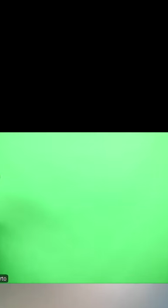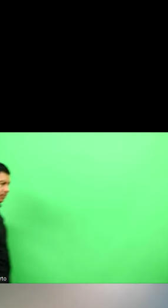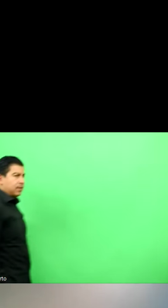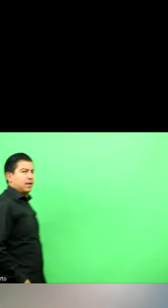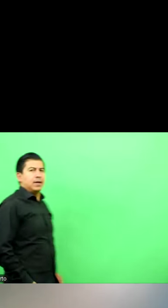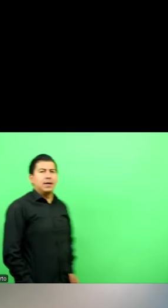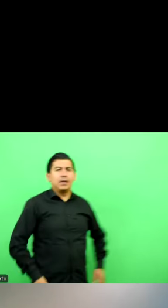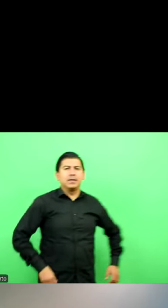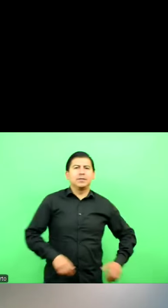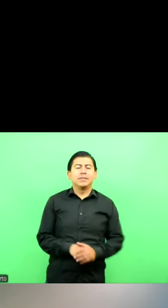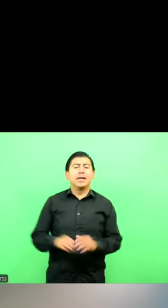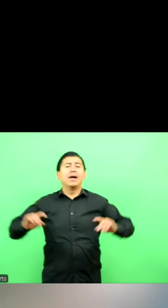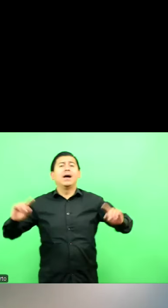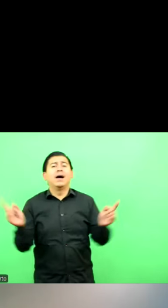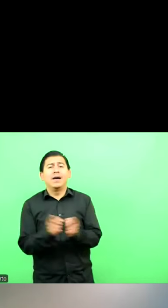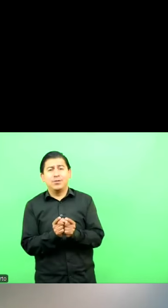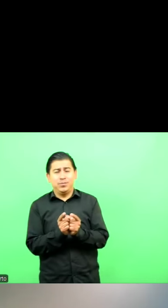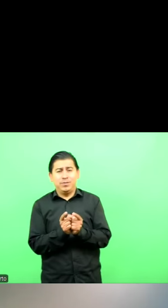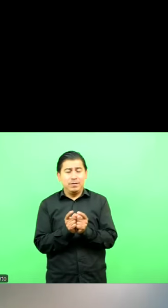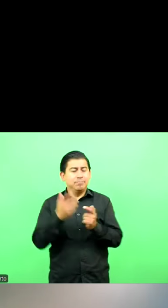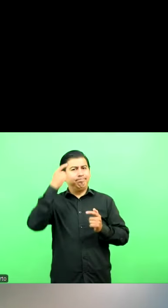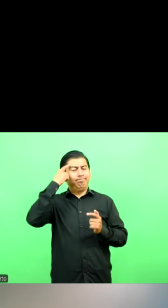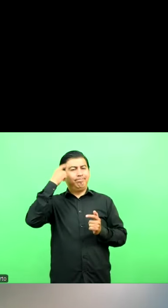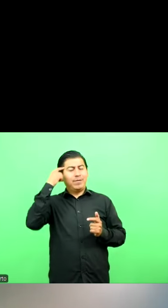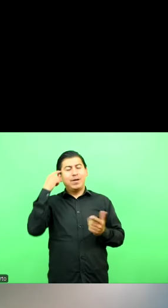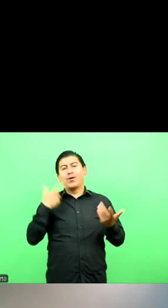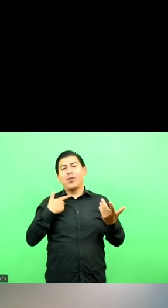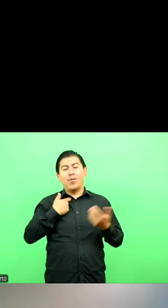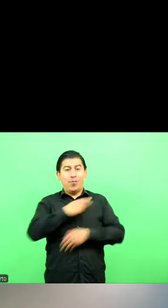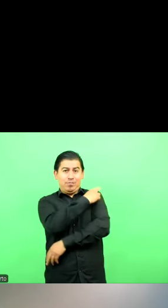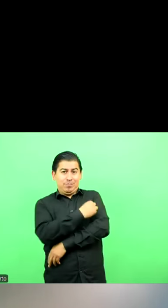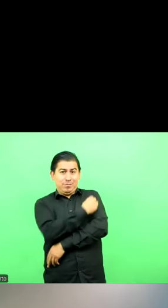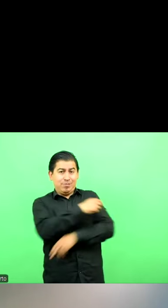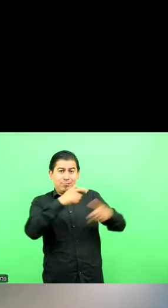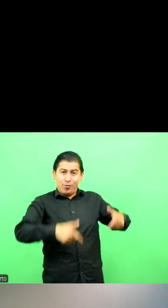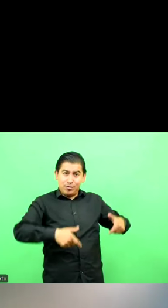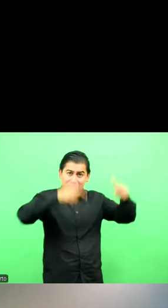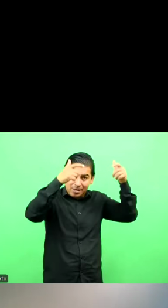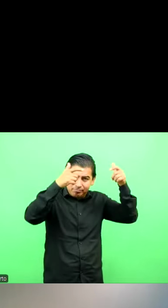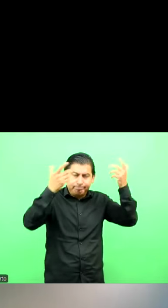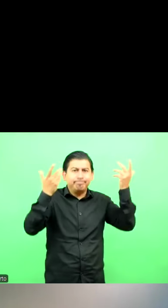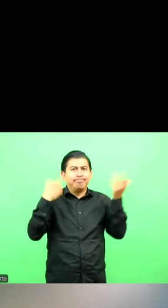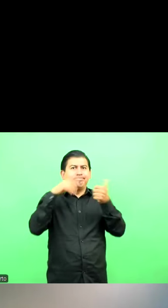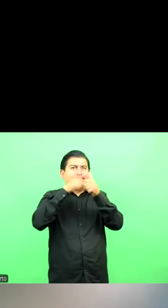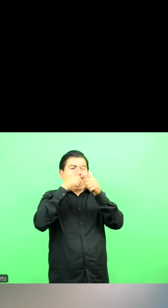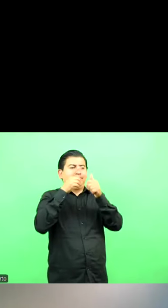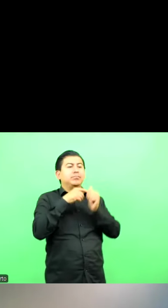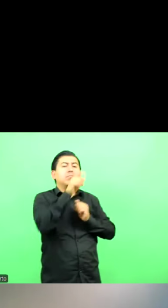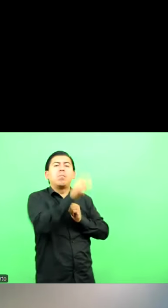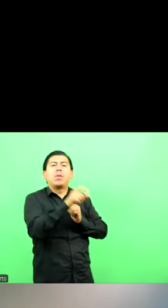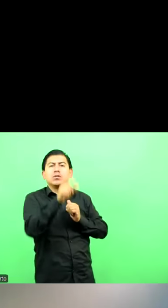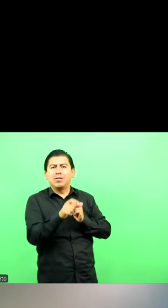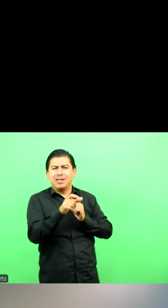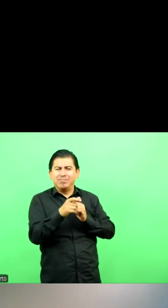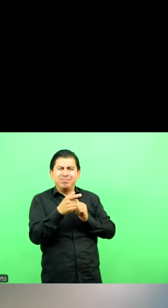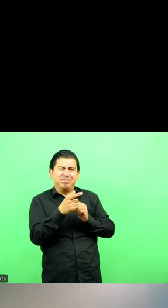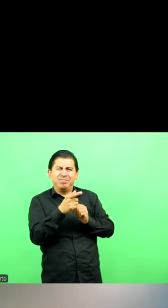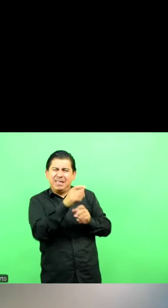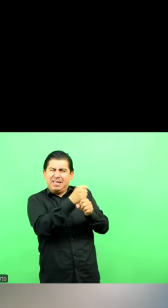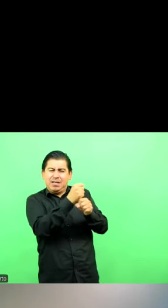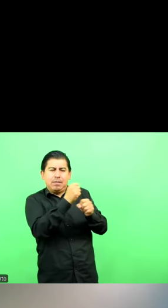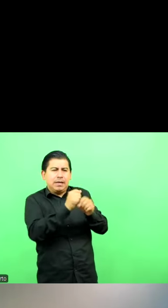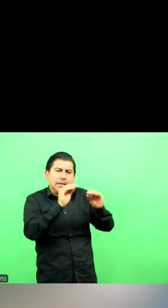started on this journey, and from now on, we can improve and strengthen our capacities. For that, we need to train healthcare providers to